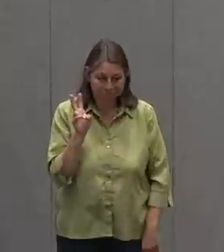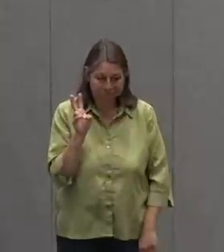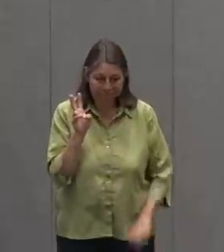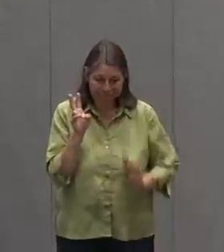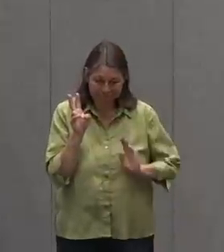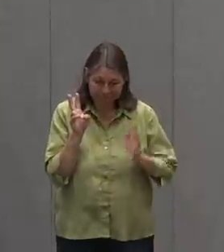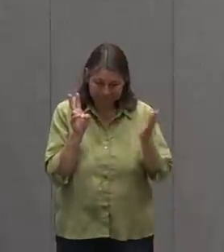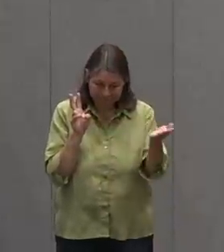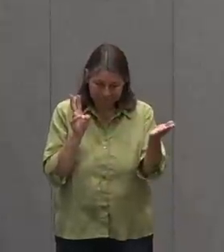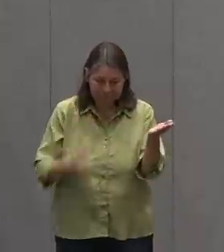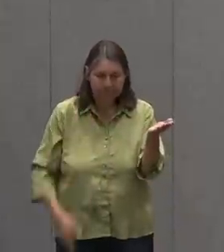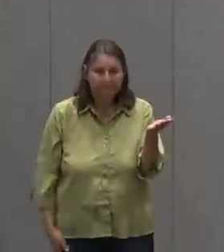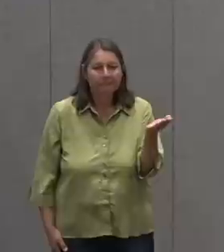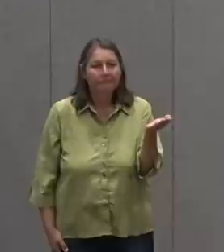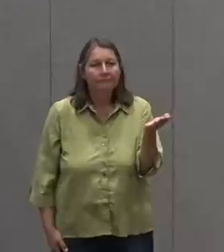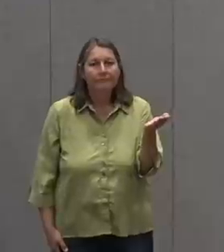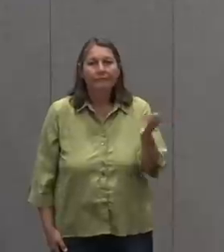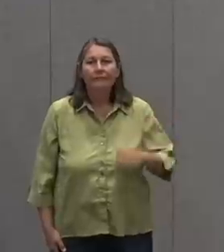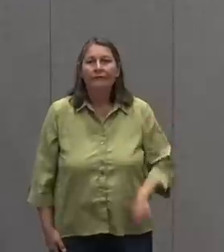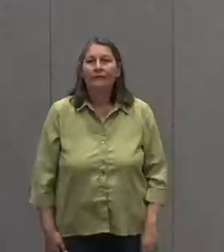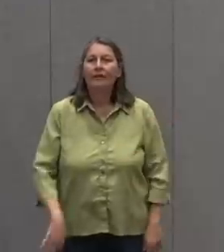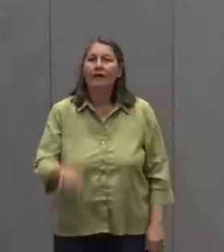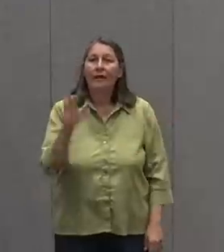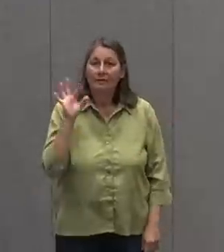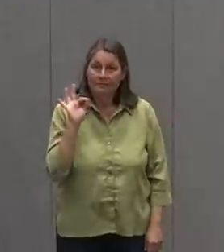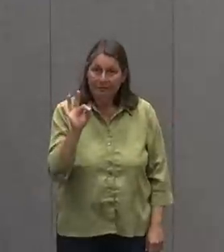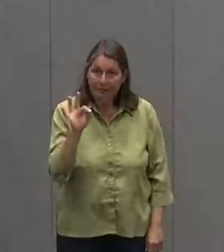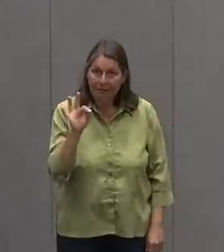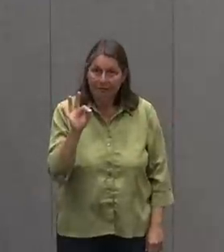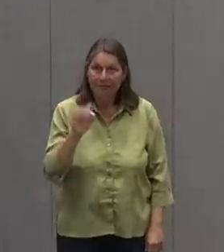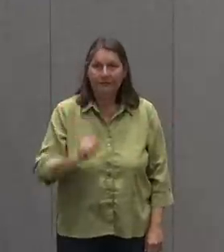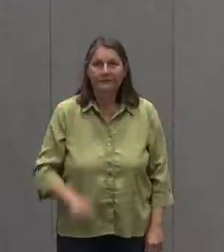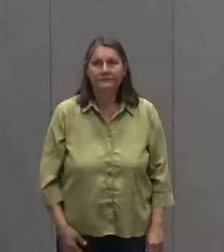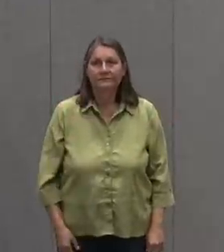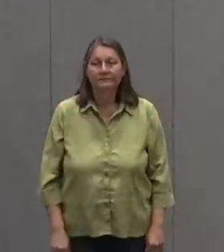the 9 over here.